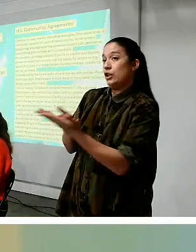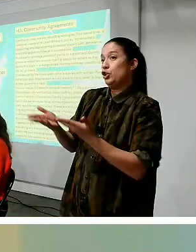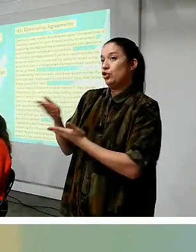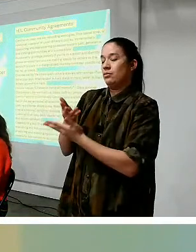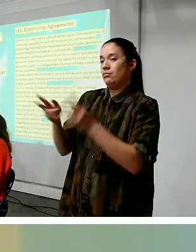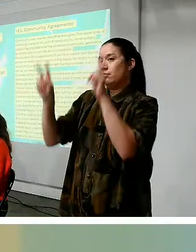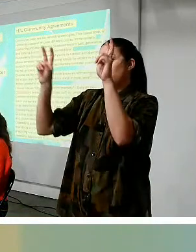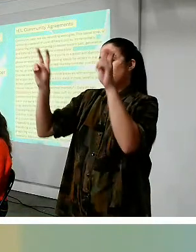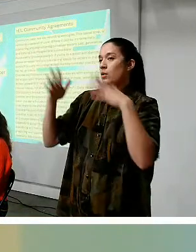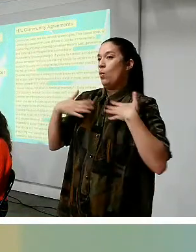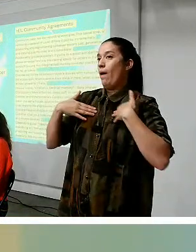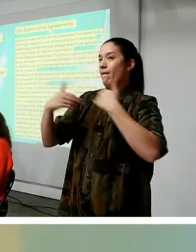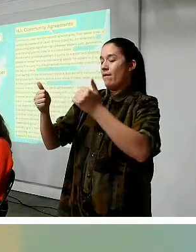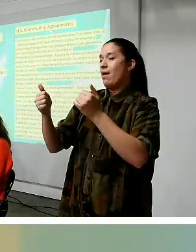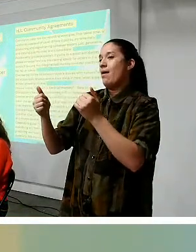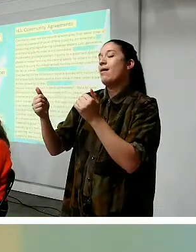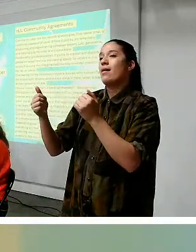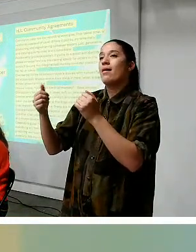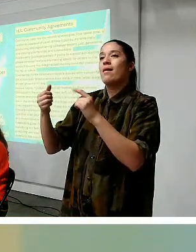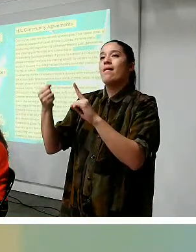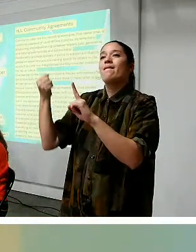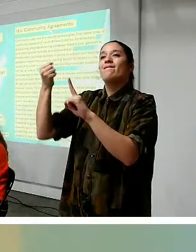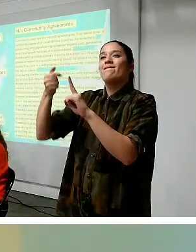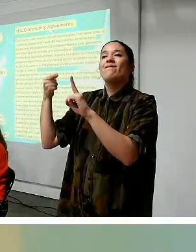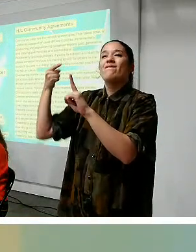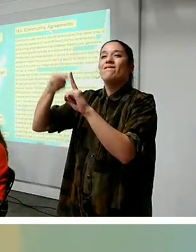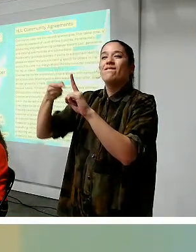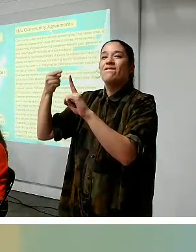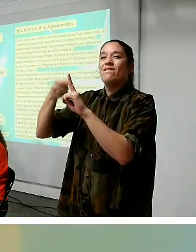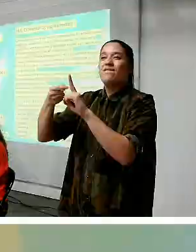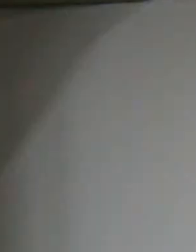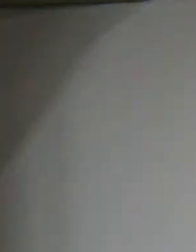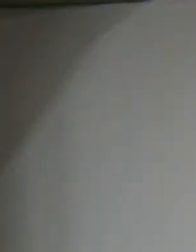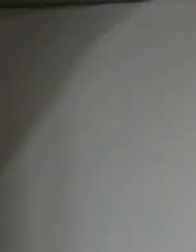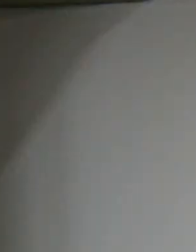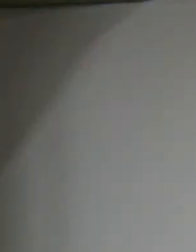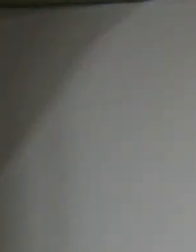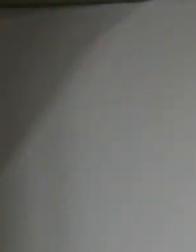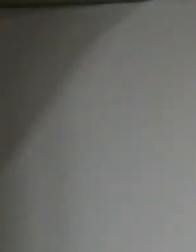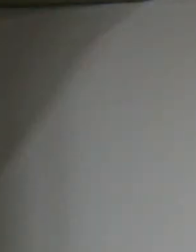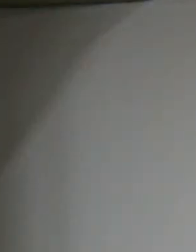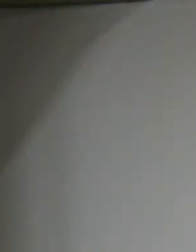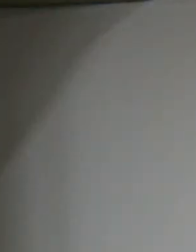ongoing occupation and settler colonization of Palestine